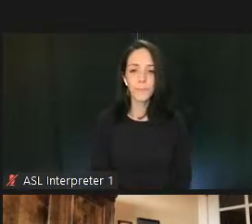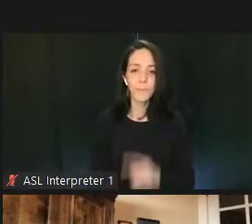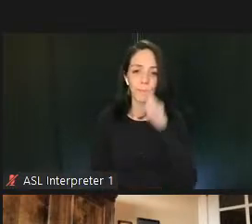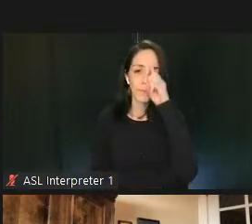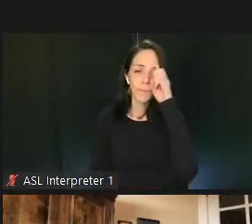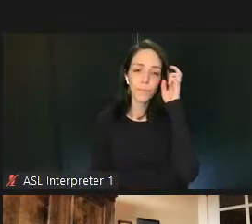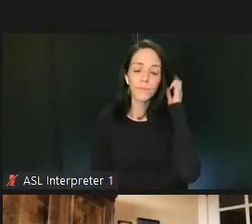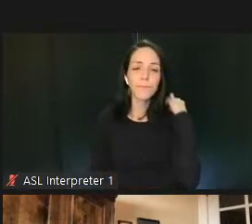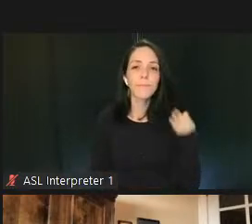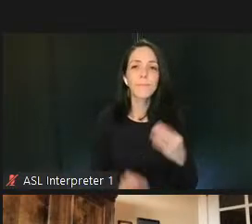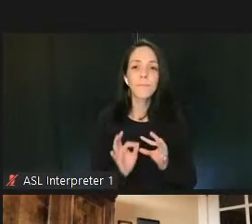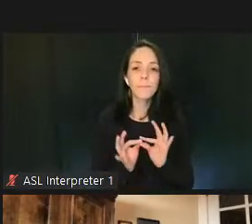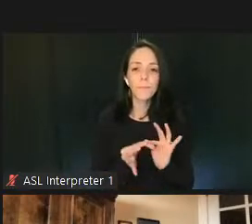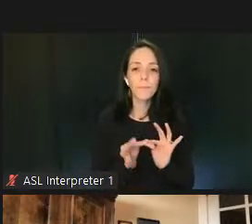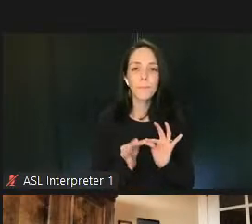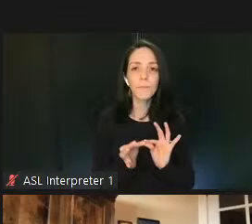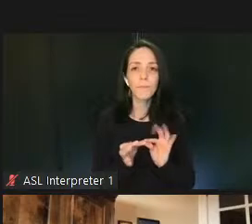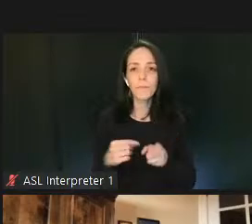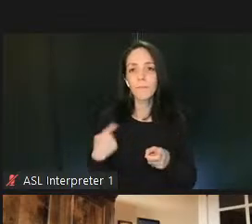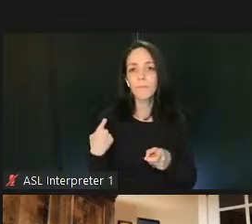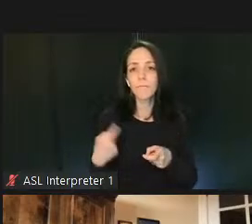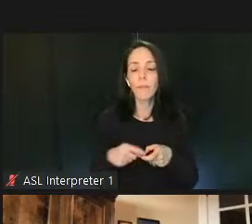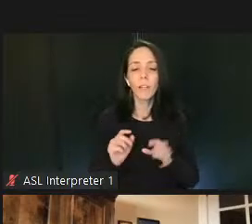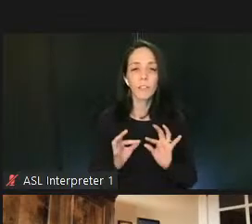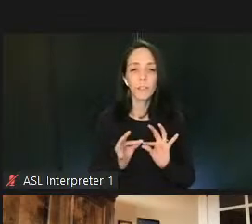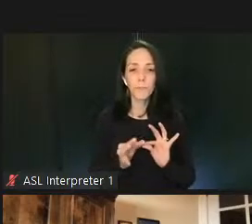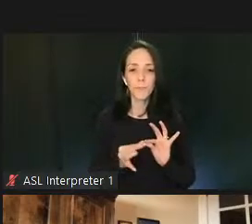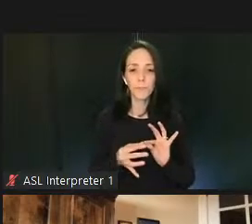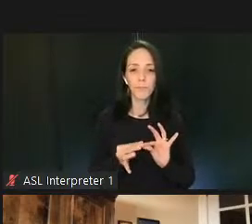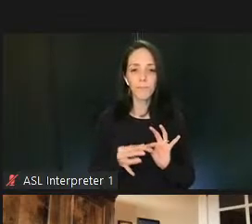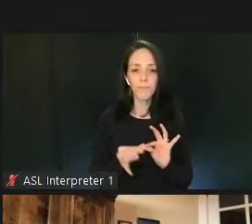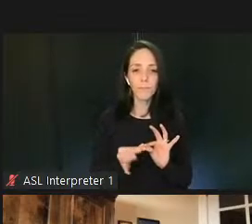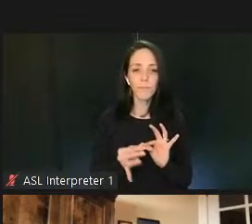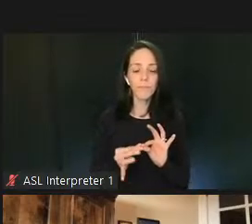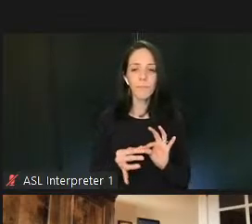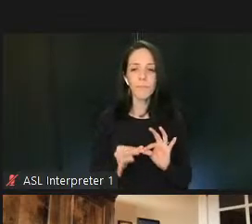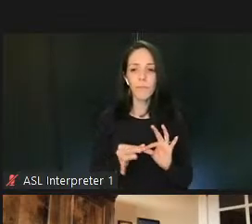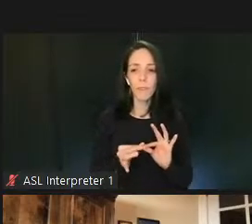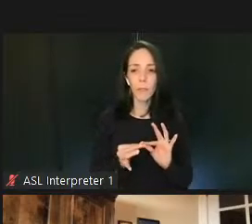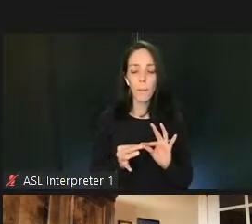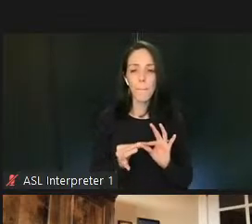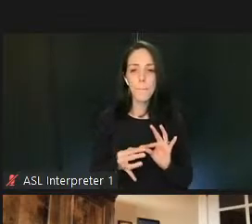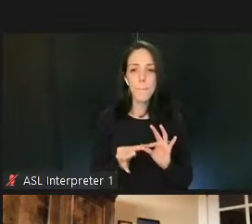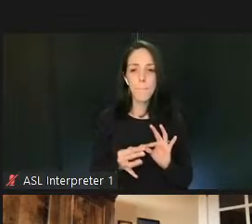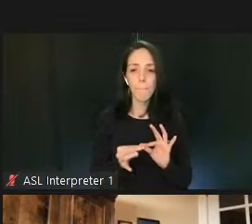Tenemos las diapositivas disponibles en español, así que si le gustaría